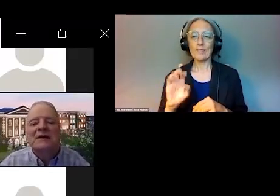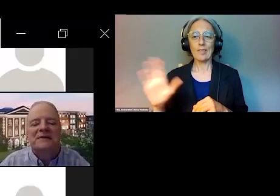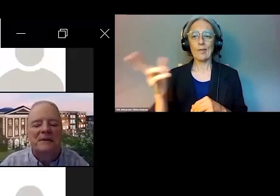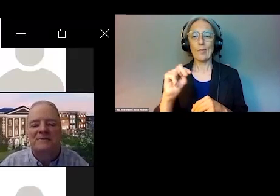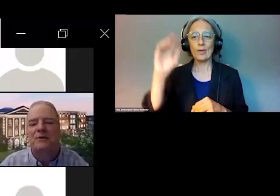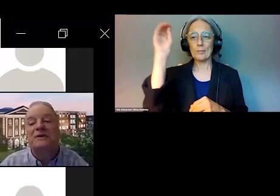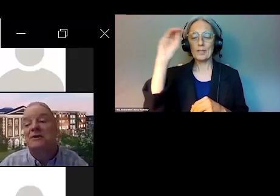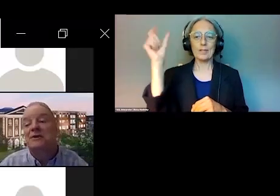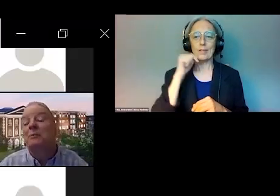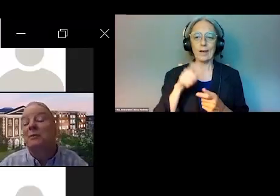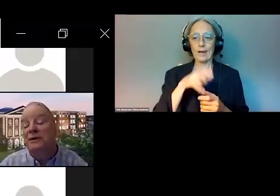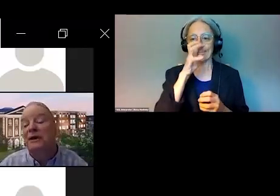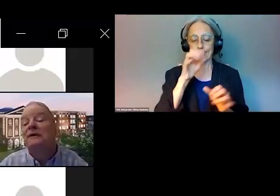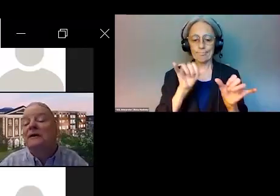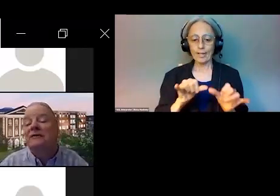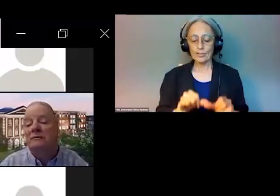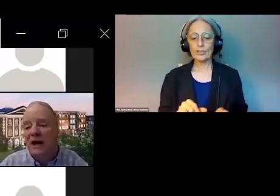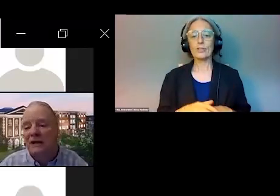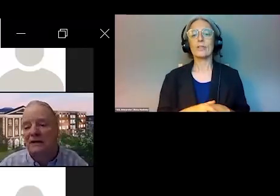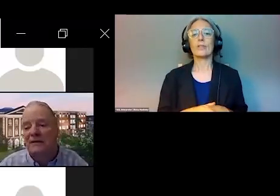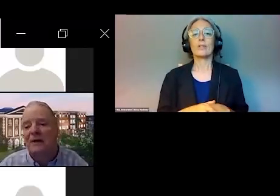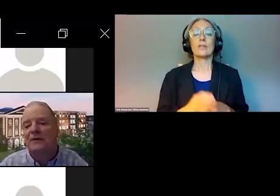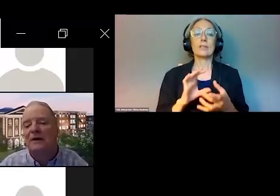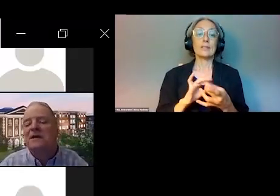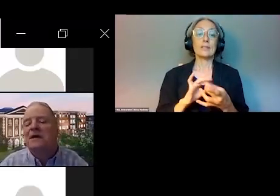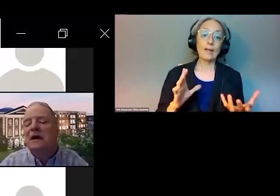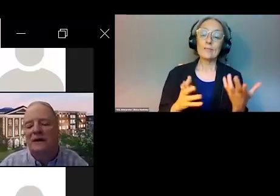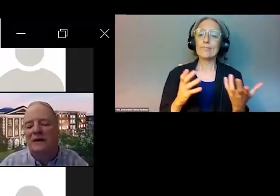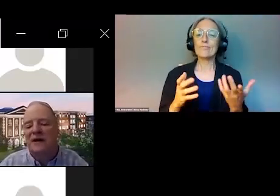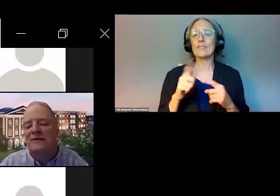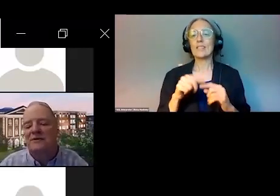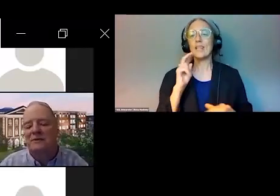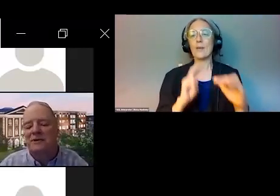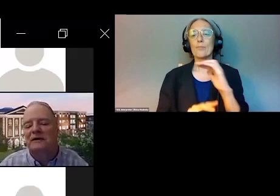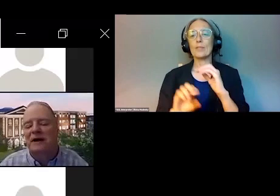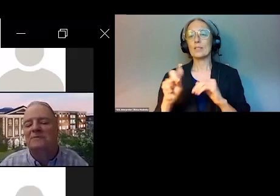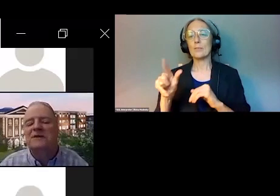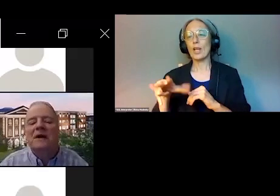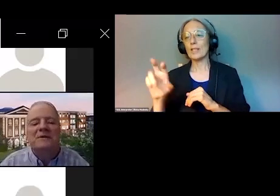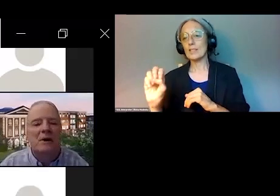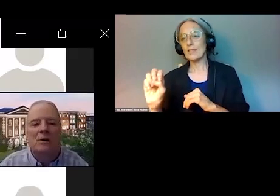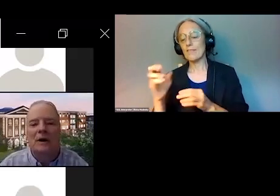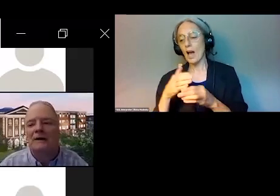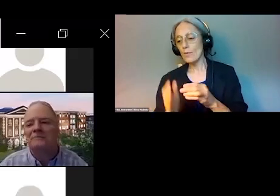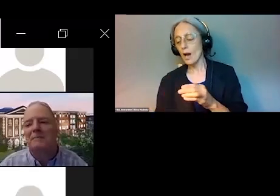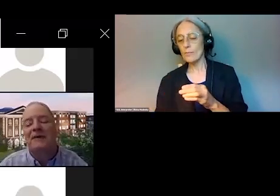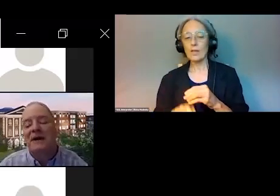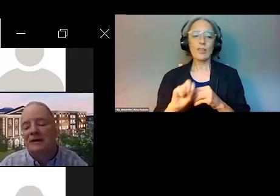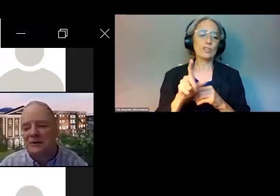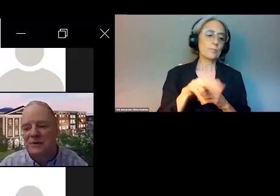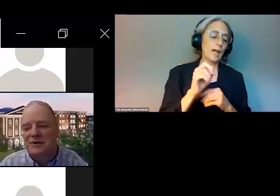disconnectedness, sometimes those things don't predict subjective outcomes as well as other subjective items. So